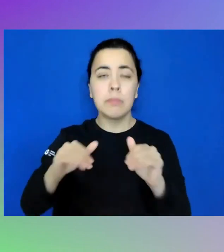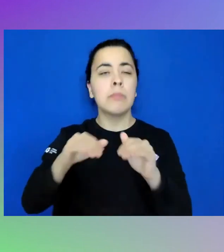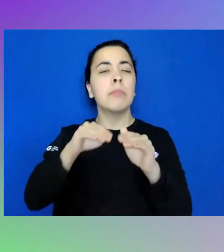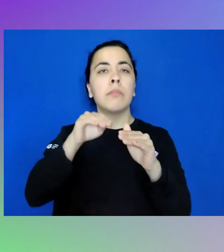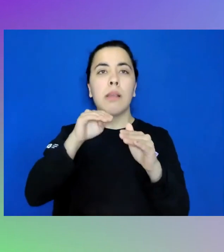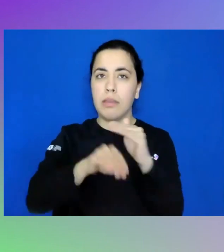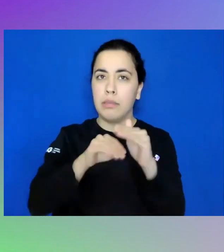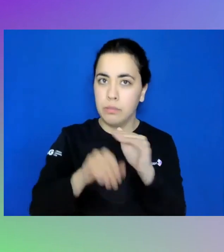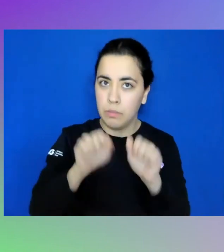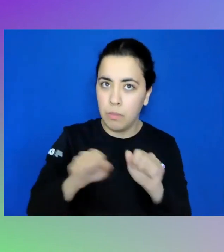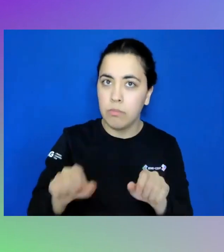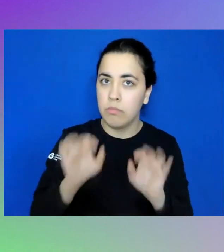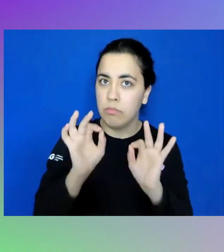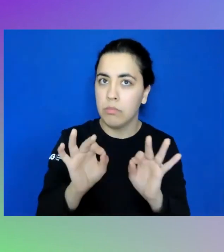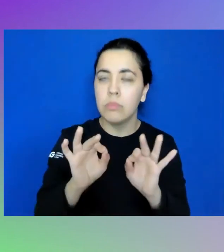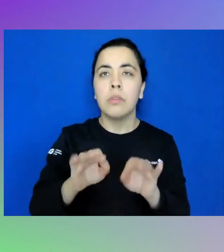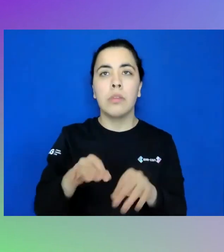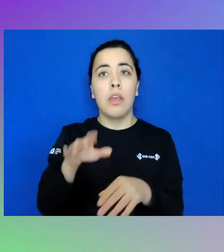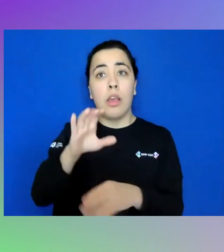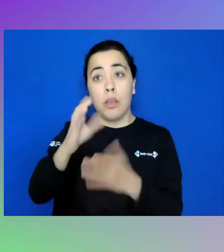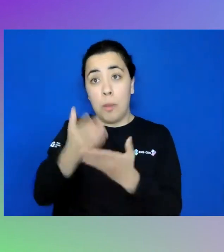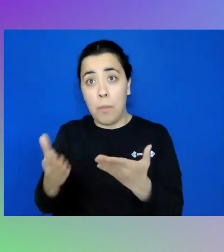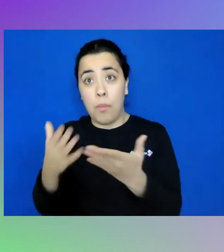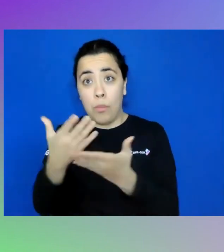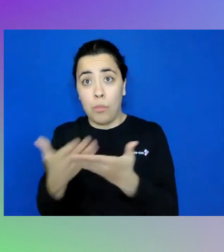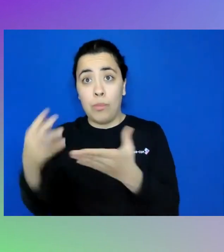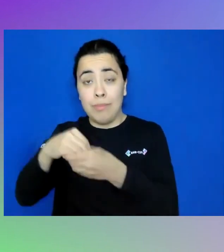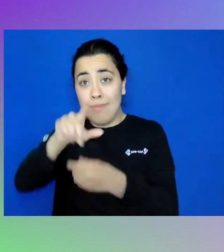accessible component library, that's really key.